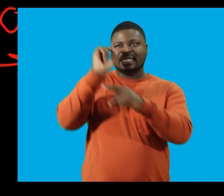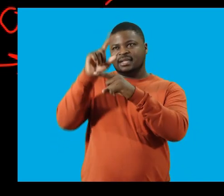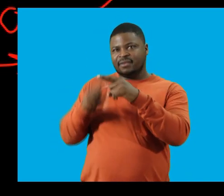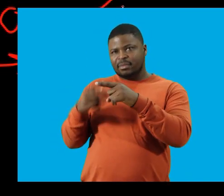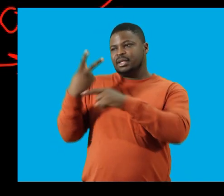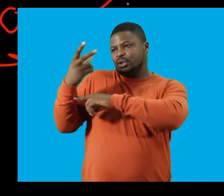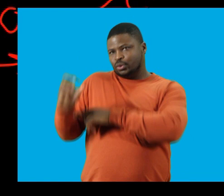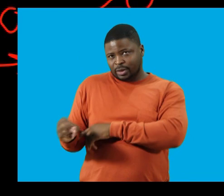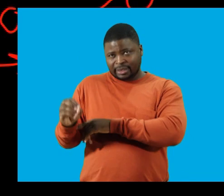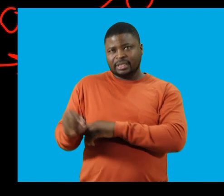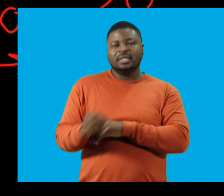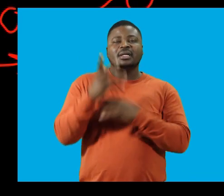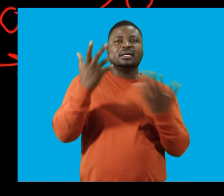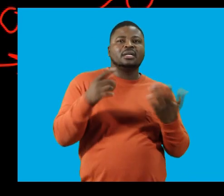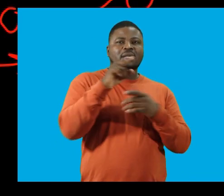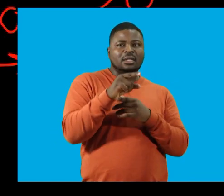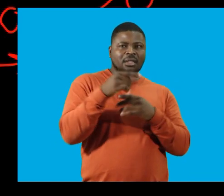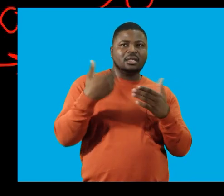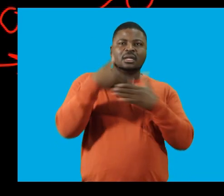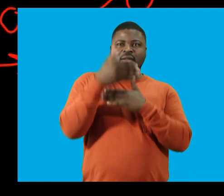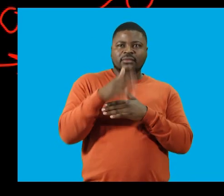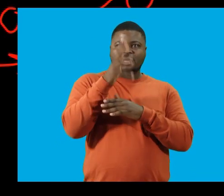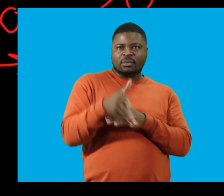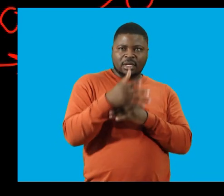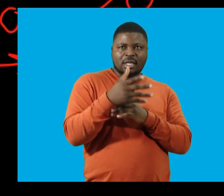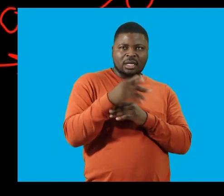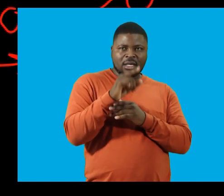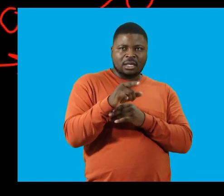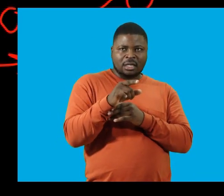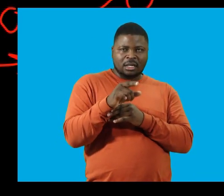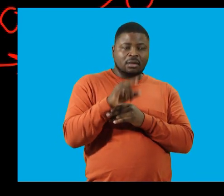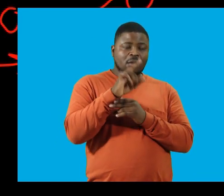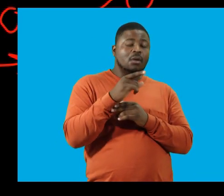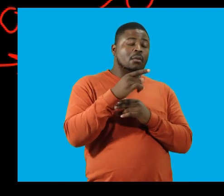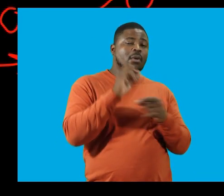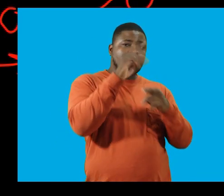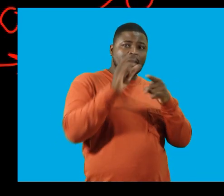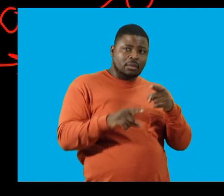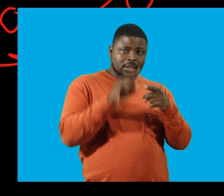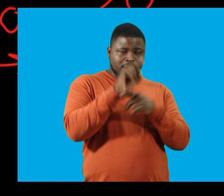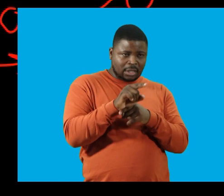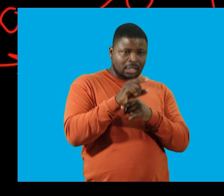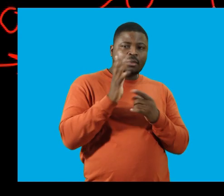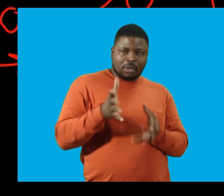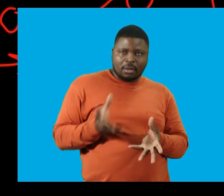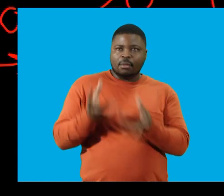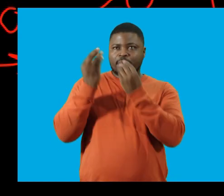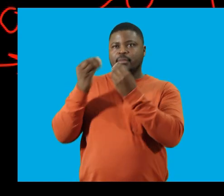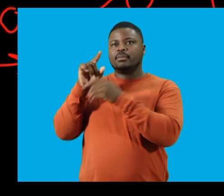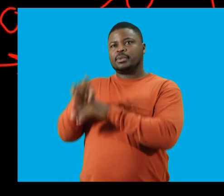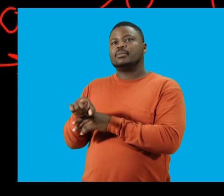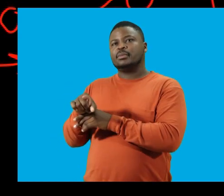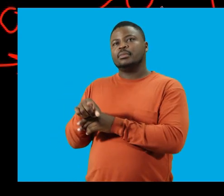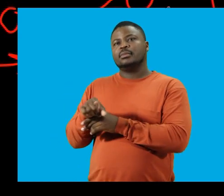90 divided by 20, and then the reading given on your